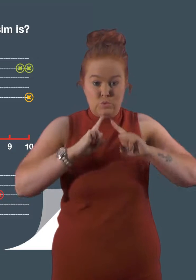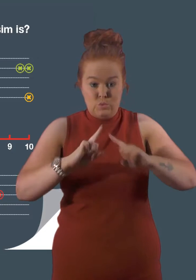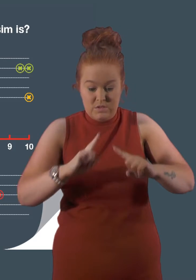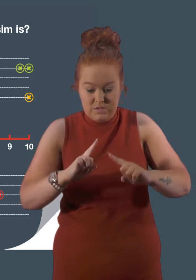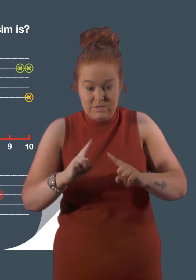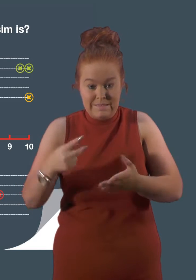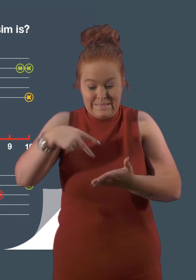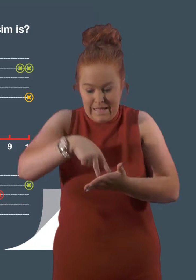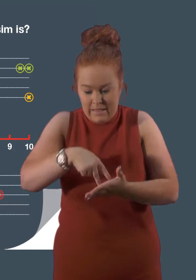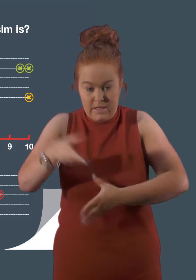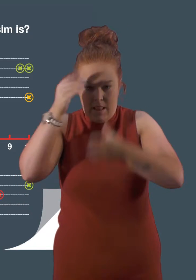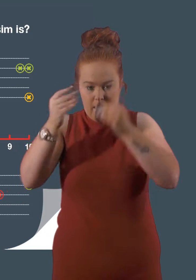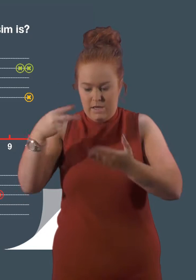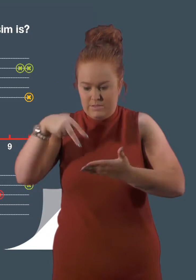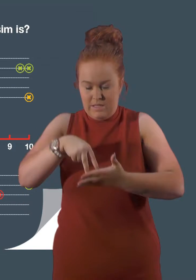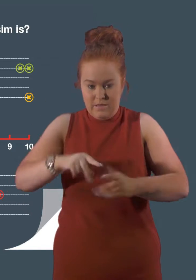on the continuum.